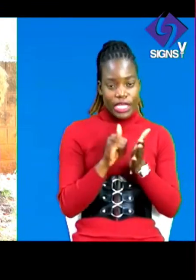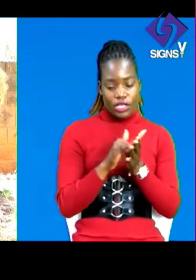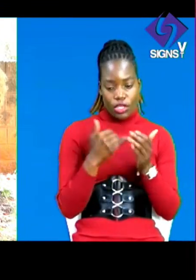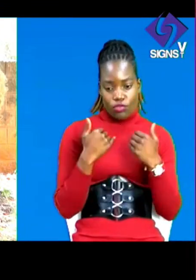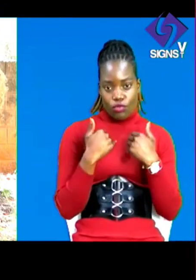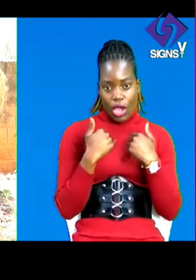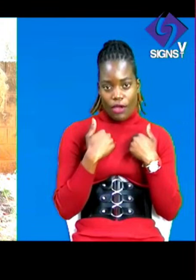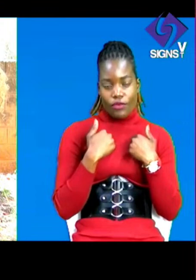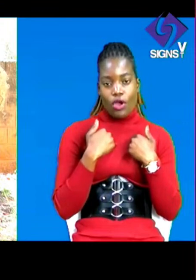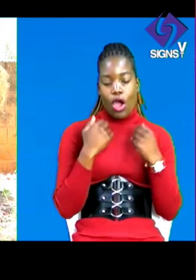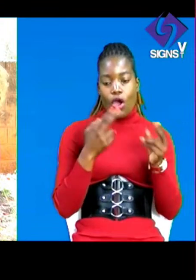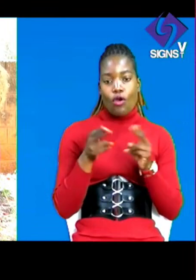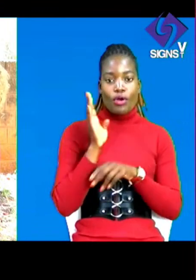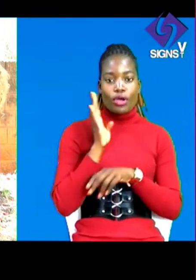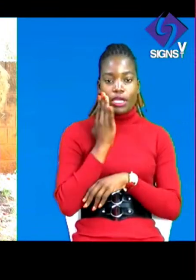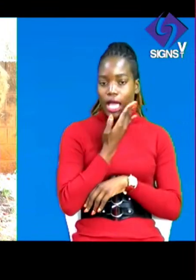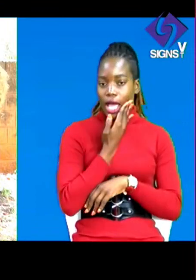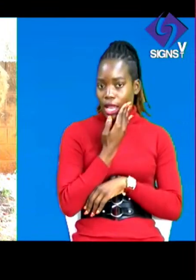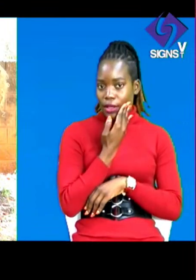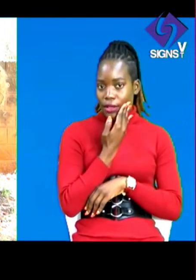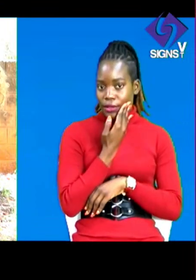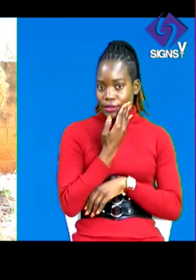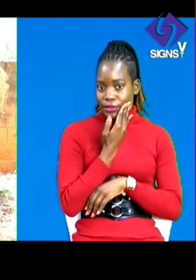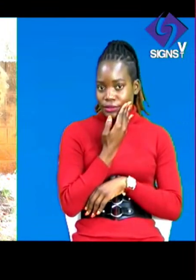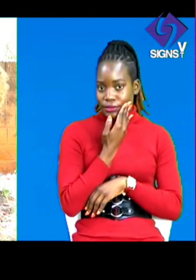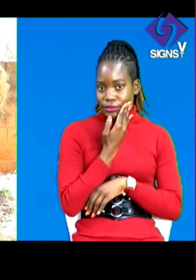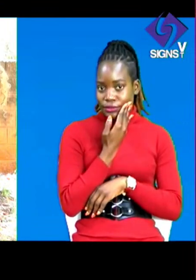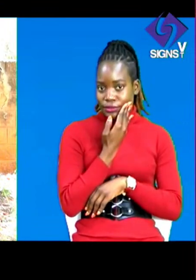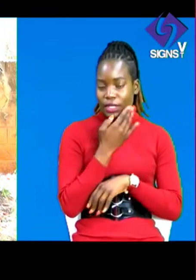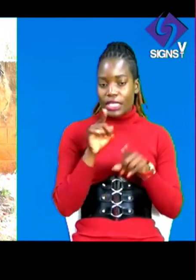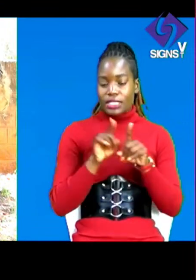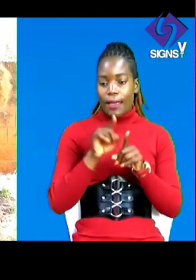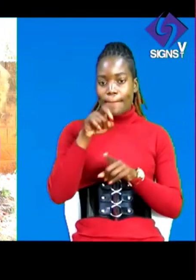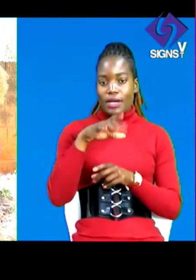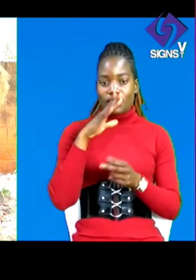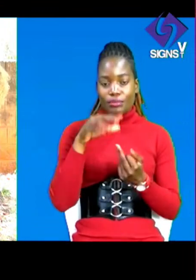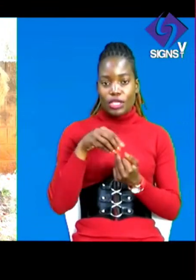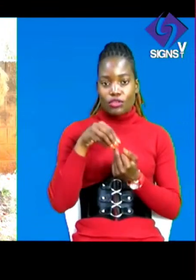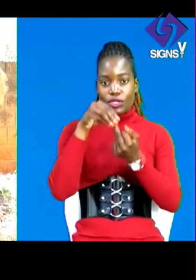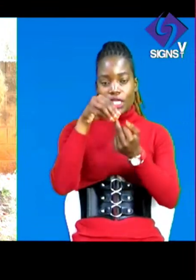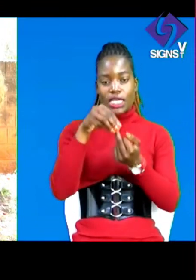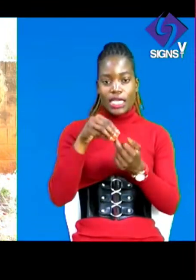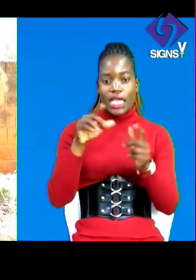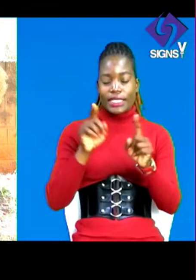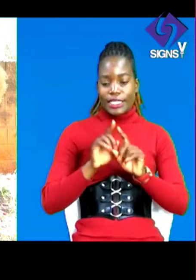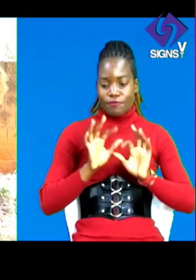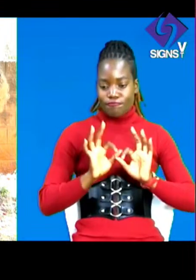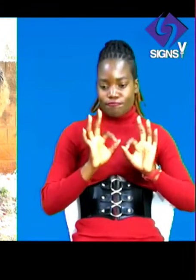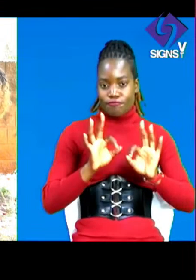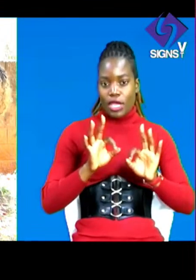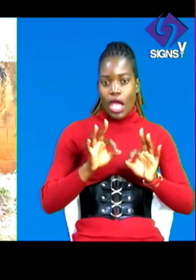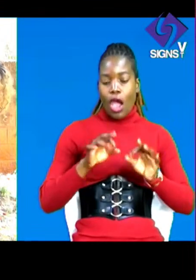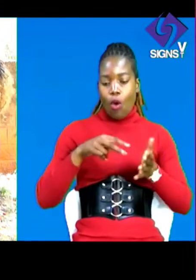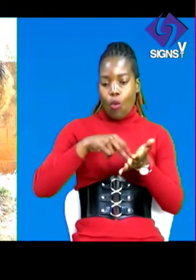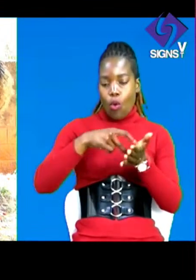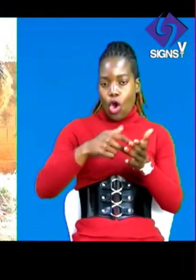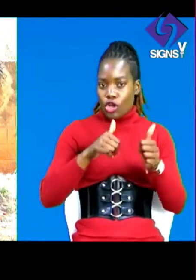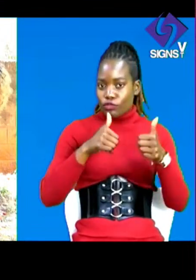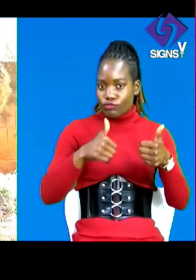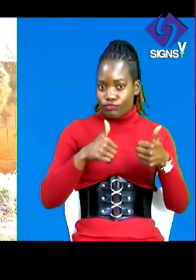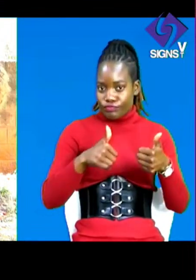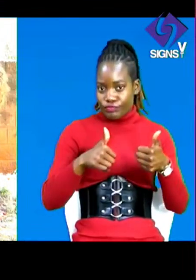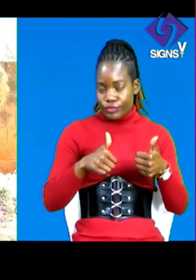colors. But for a male model, you have to look, you have to appear unique, you have to look smart, you have to